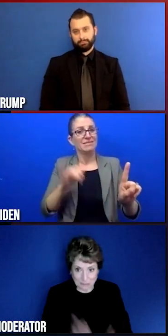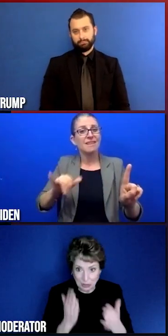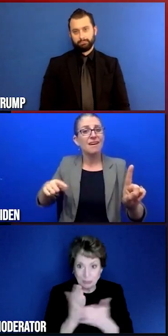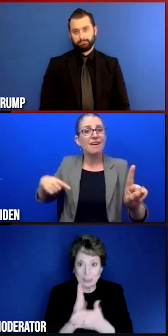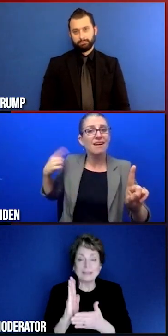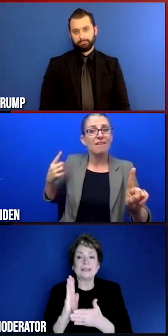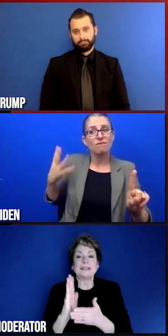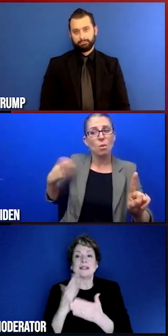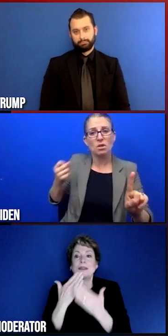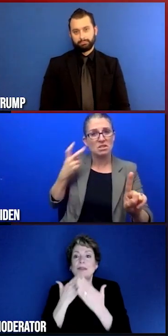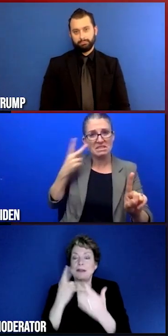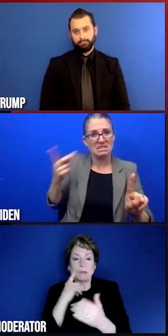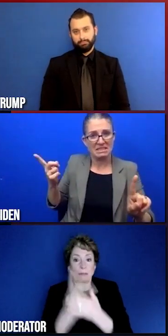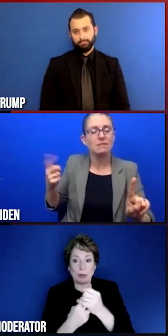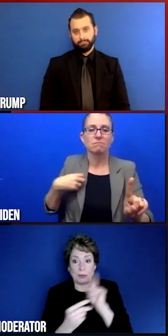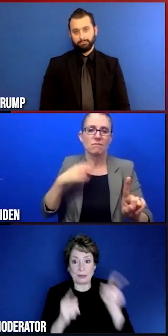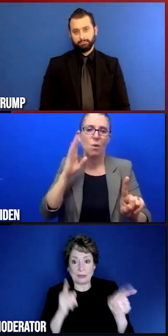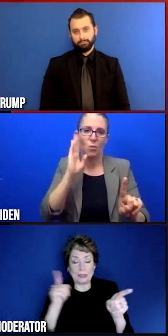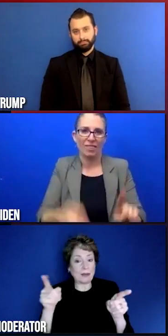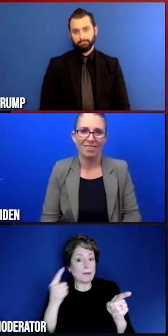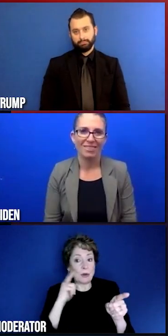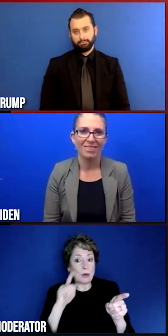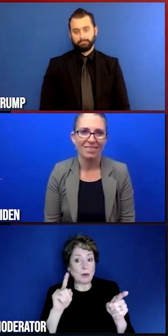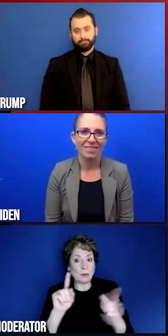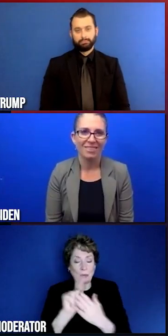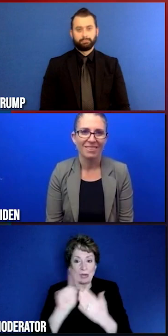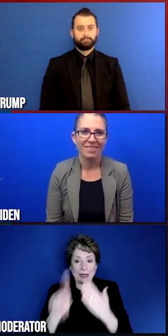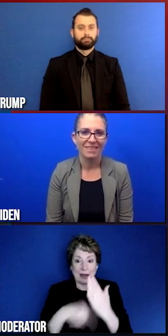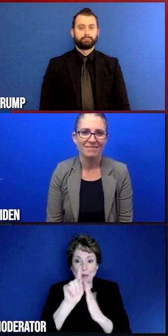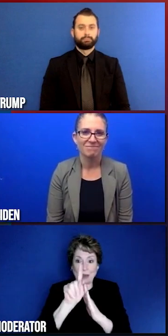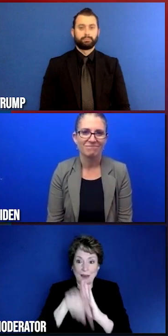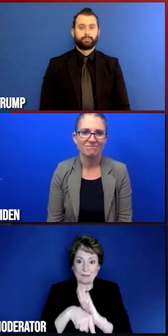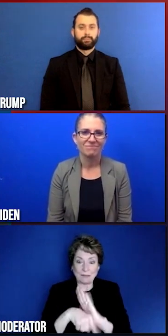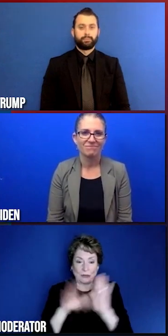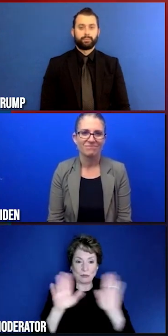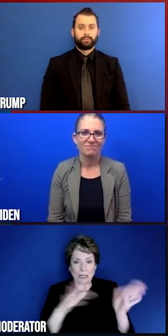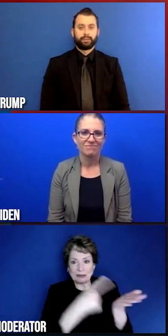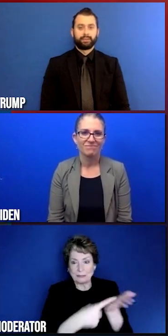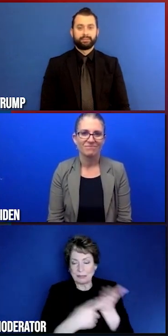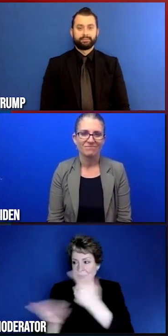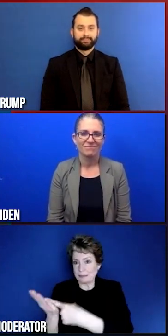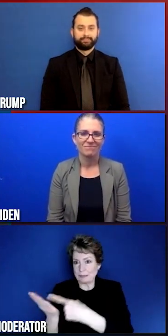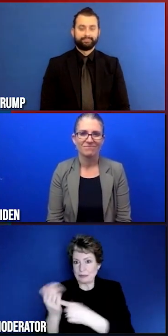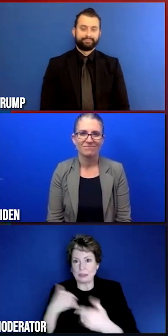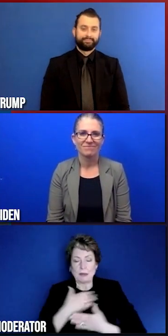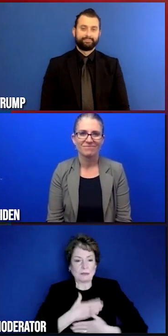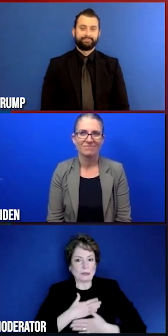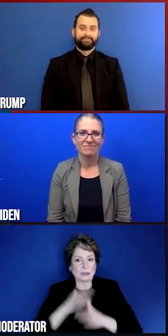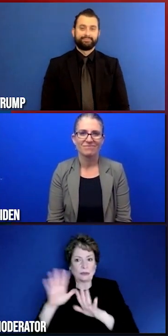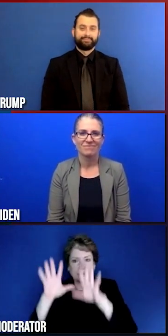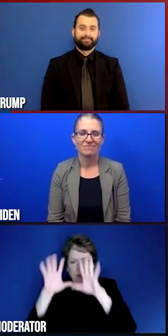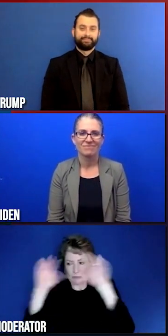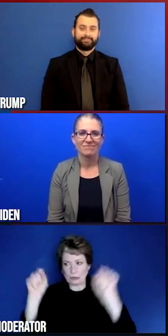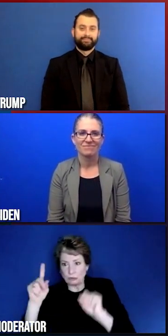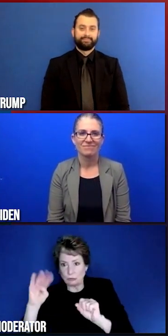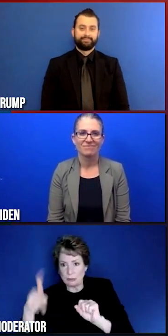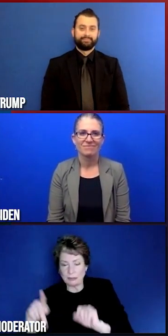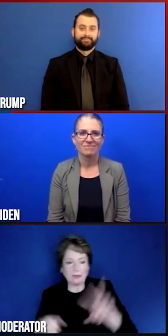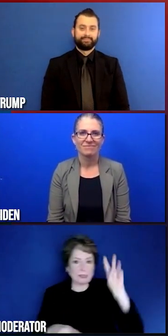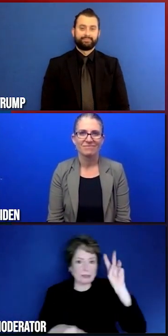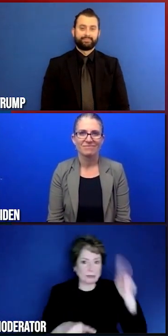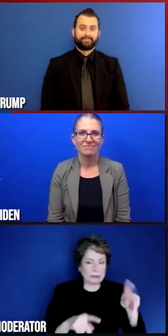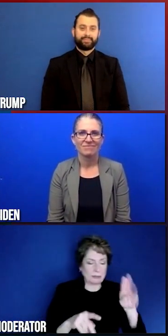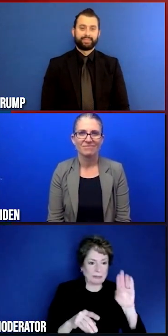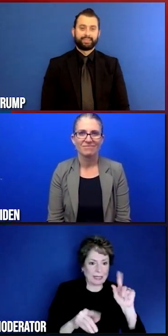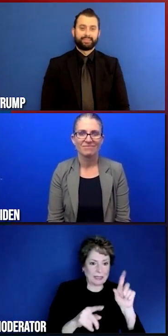robust hour and a half, a fantastic debate. Really appreciate it. President Trump, former Vice President Joe Biden, thank you to Belmont